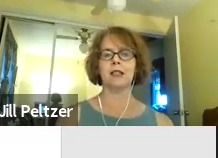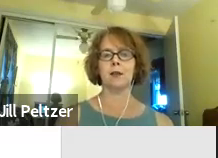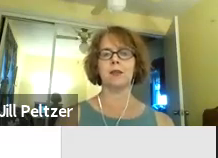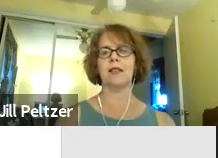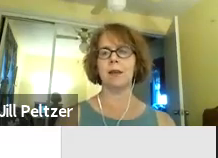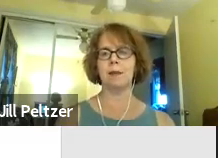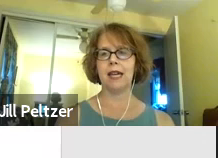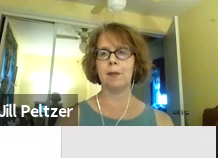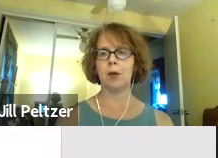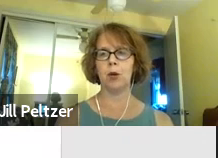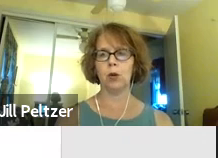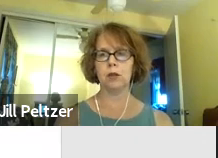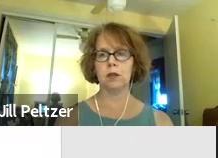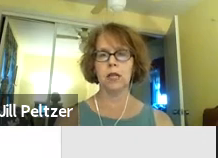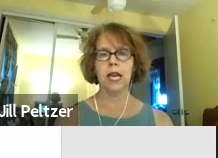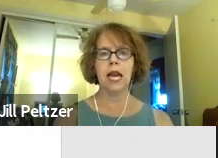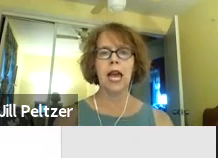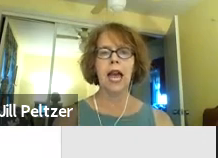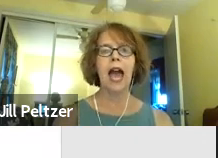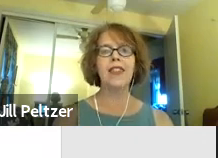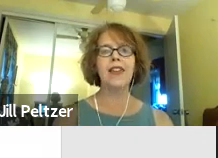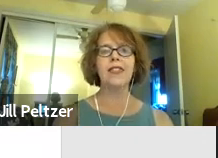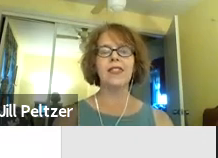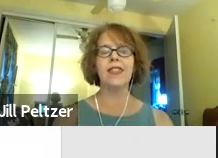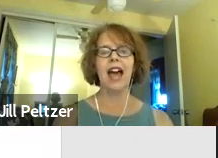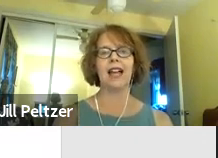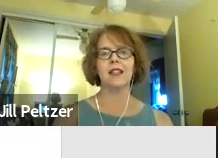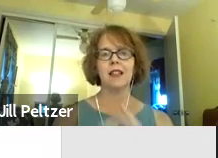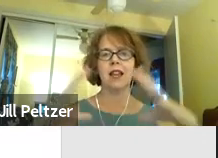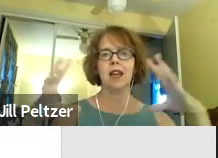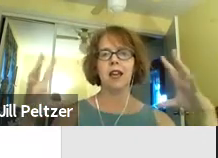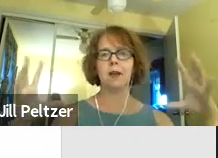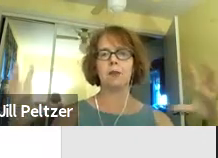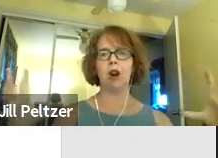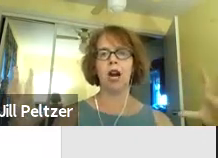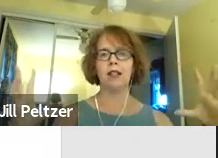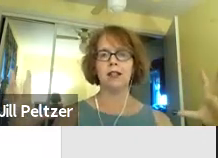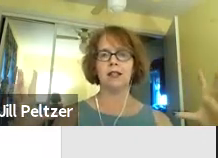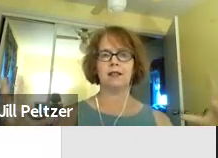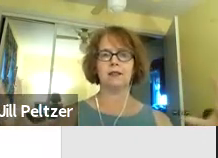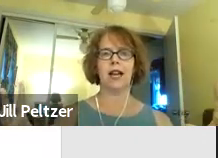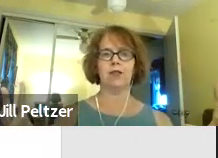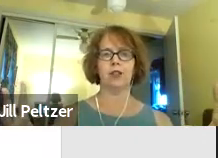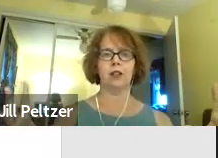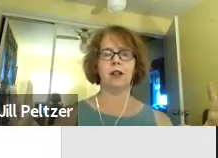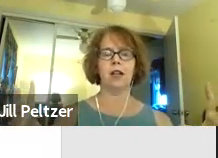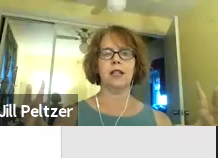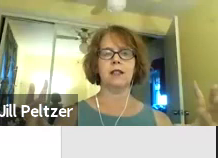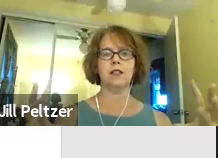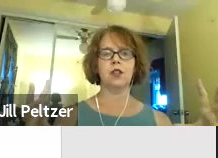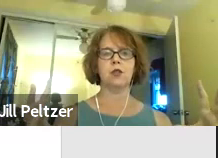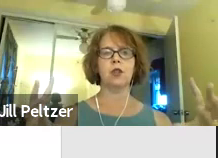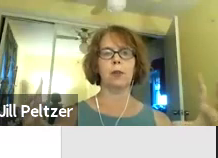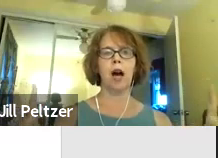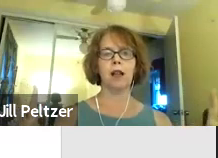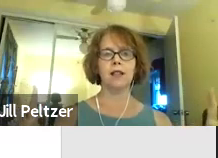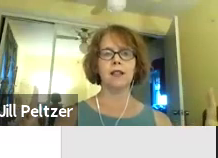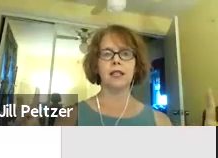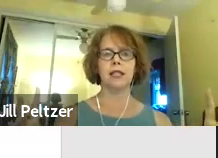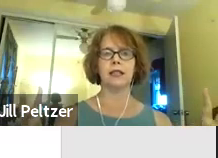and customs that they may uphold. And then that broadest level is the